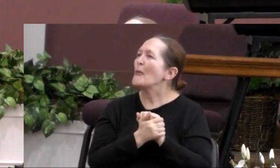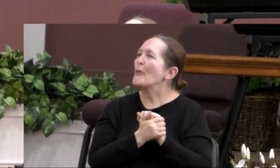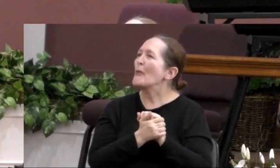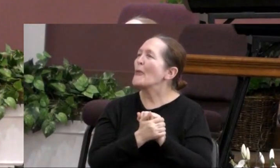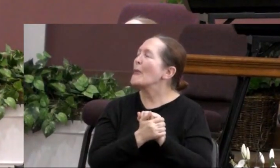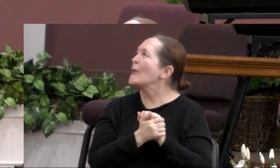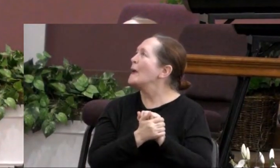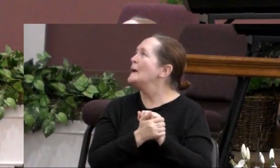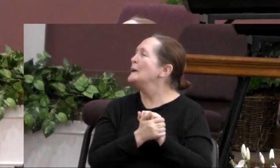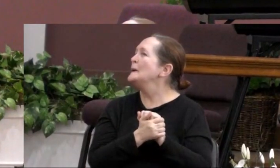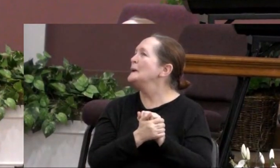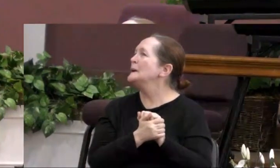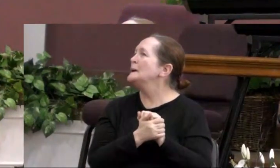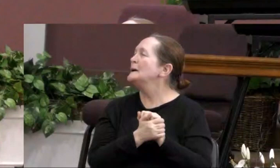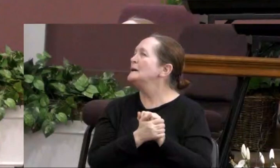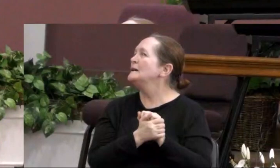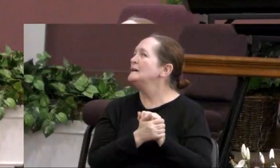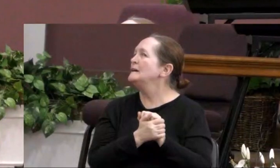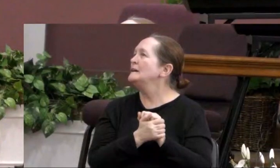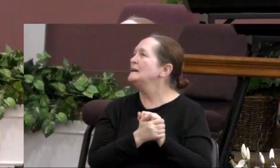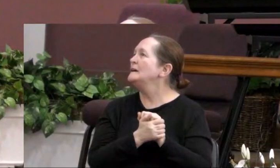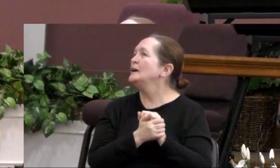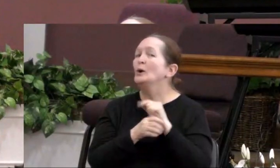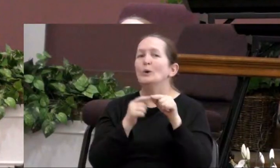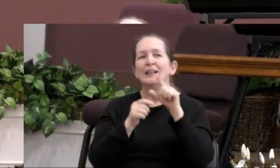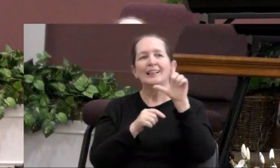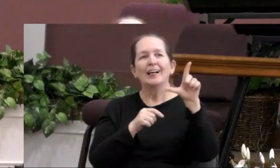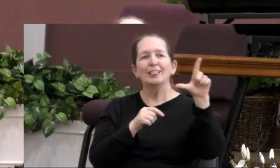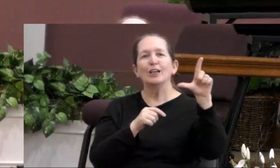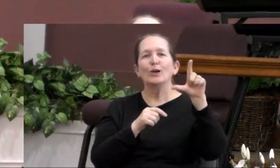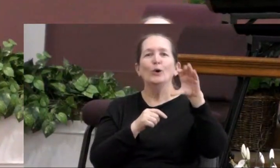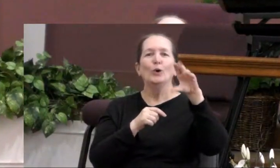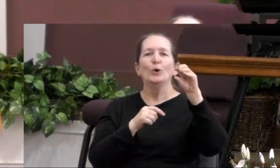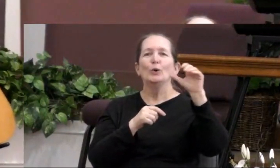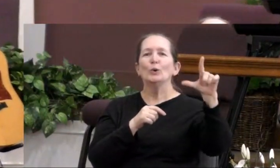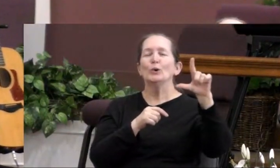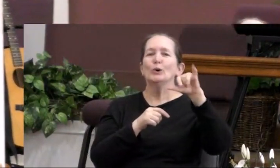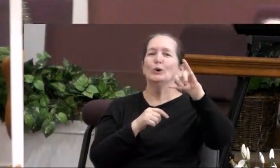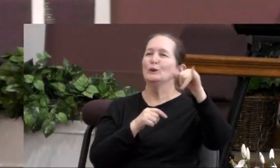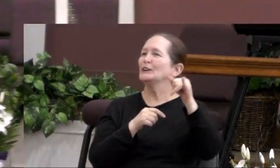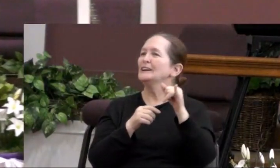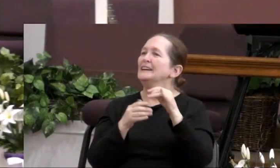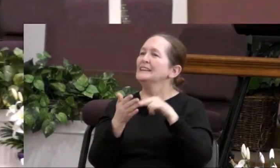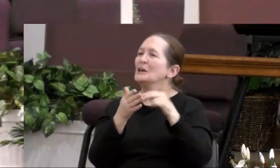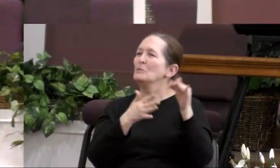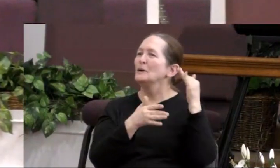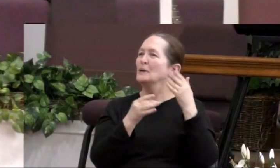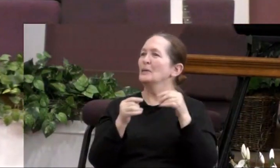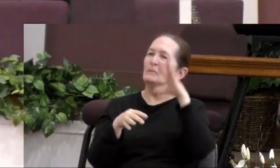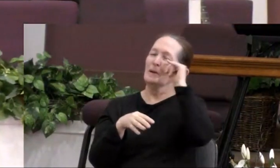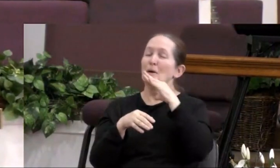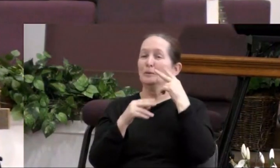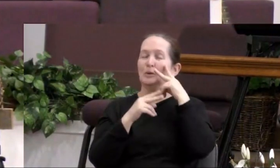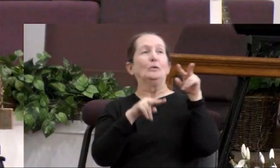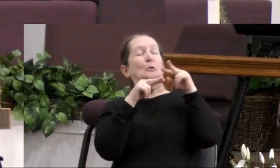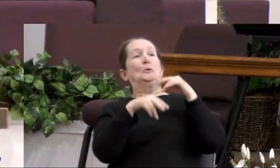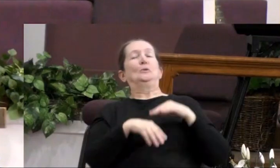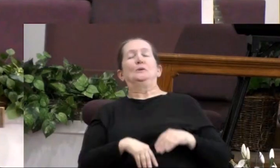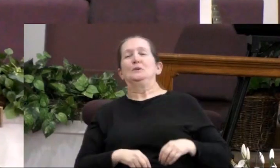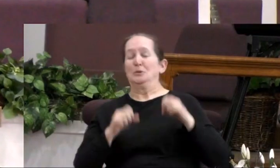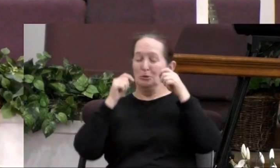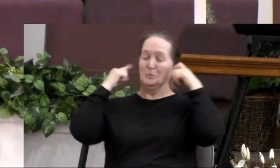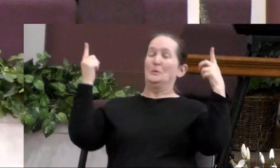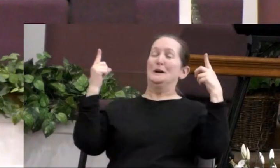You know, when is it LL Cool J who's standing behind the guy? Now you're going to turn around and you're going to see, whoa, you